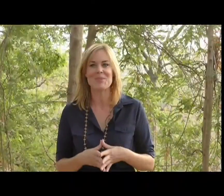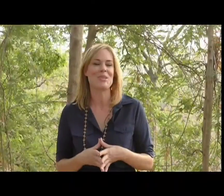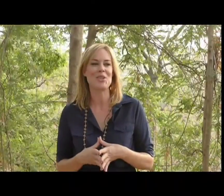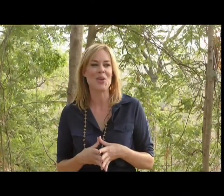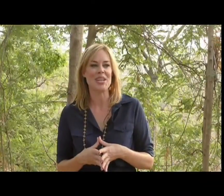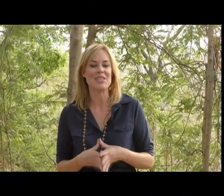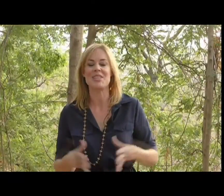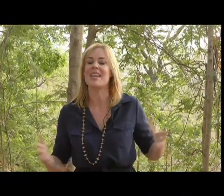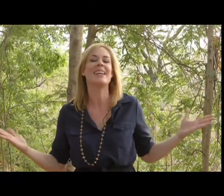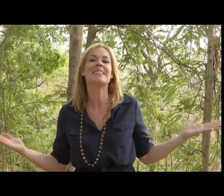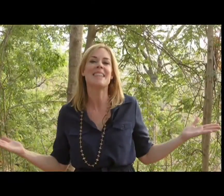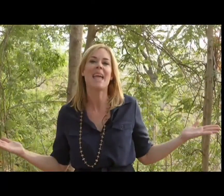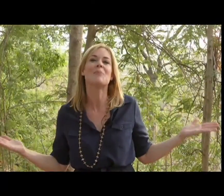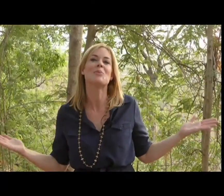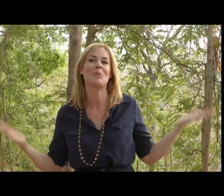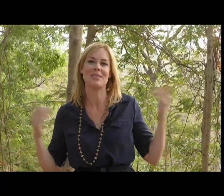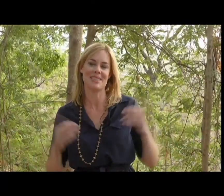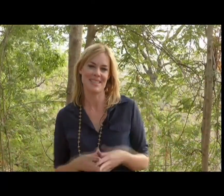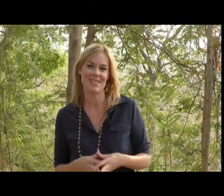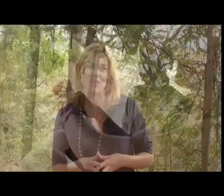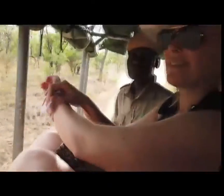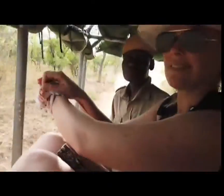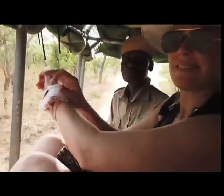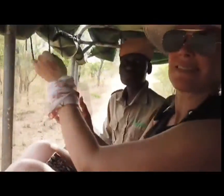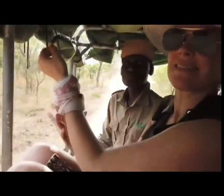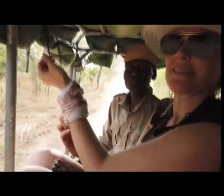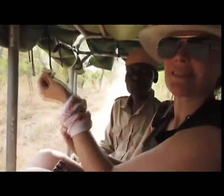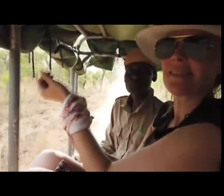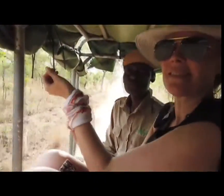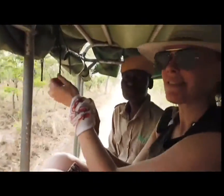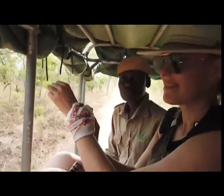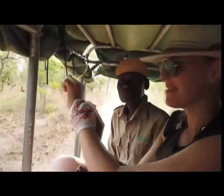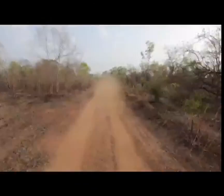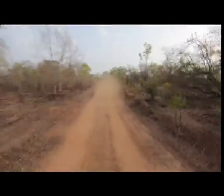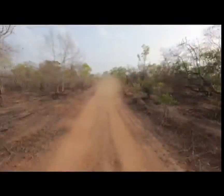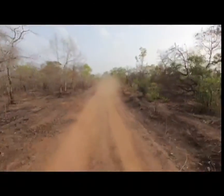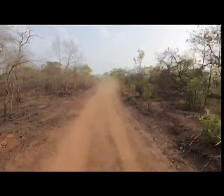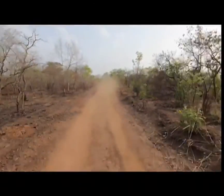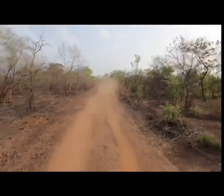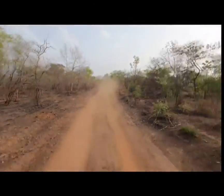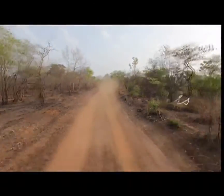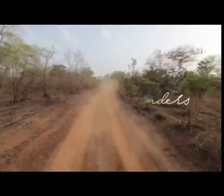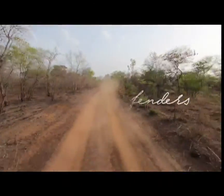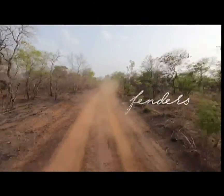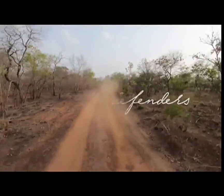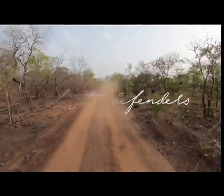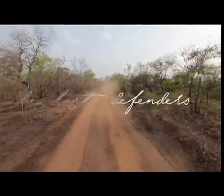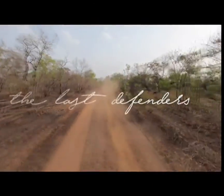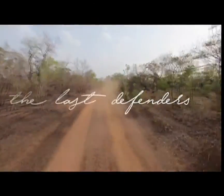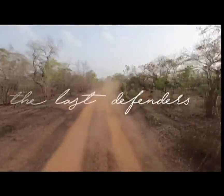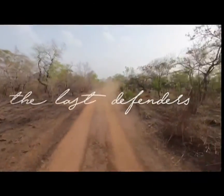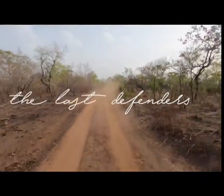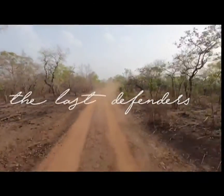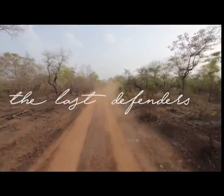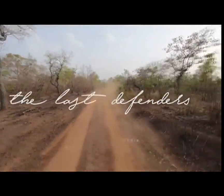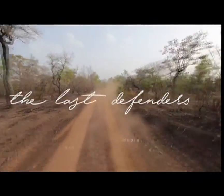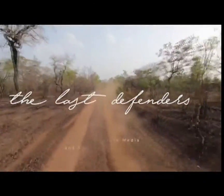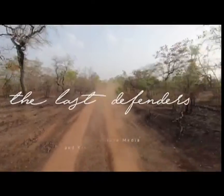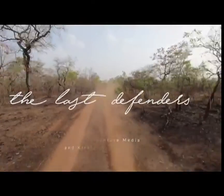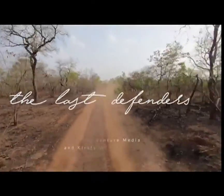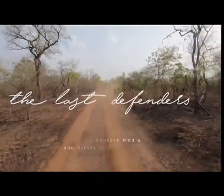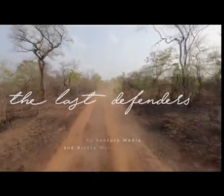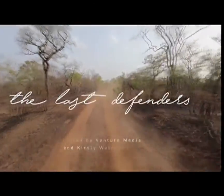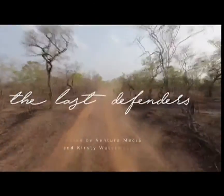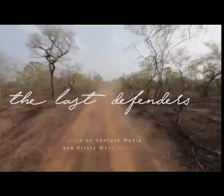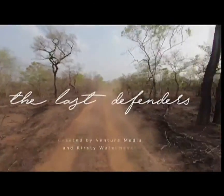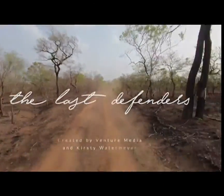Join me as we journey to the untamed wilderness of northern Ghana to meet these last defenders.